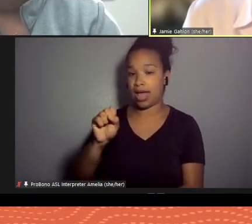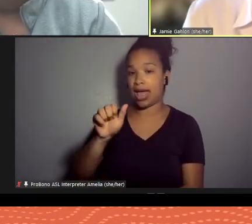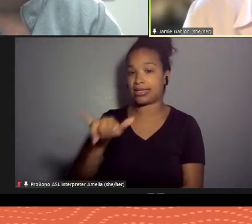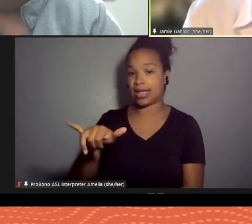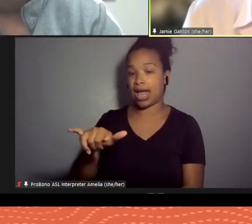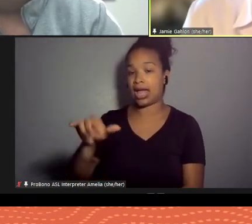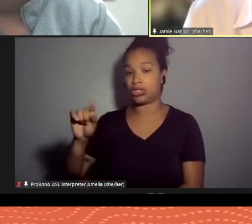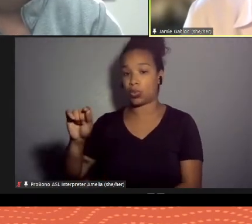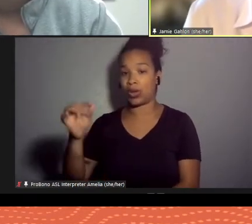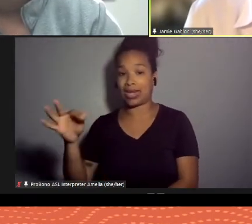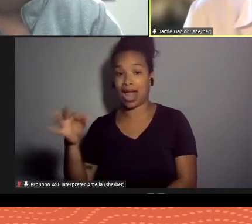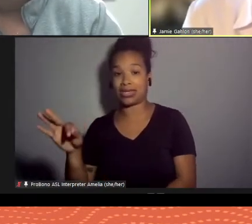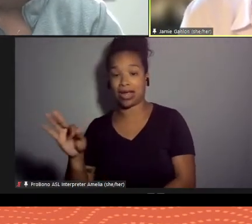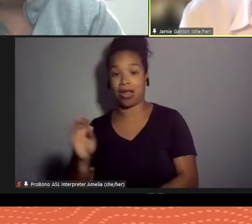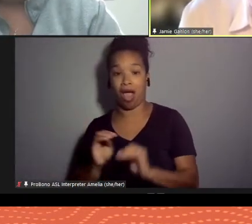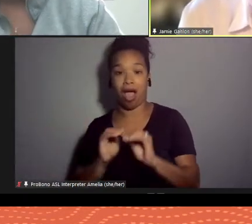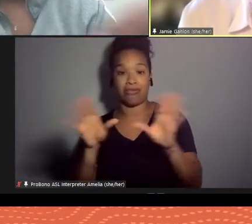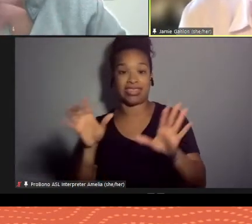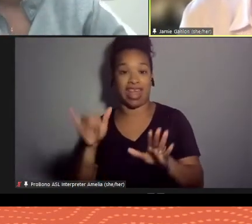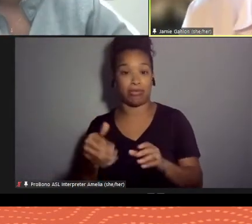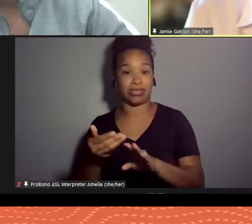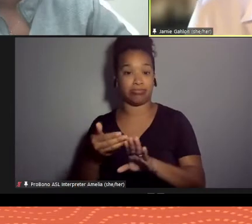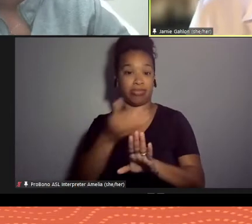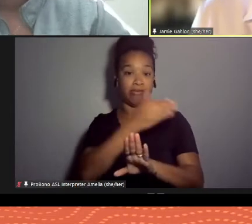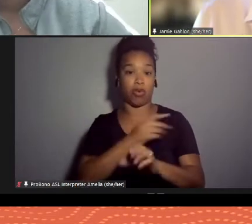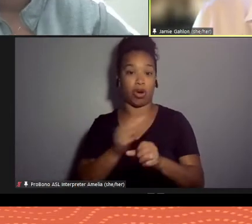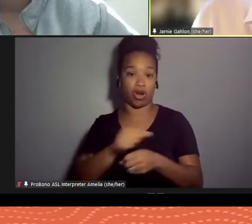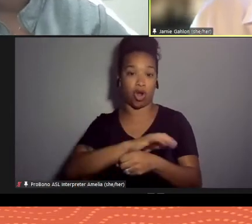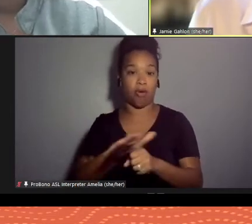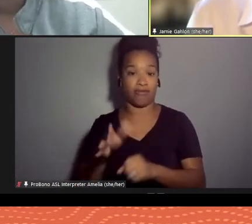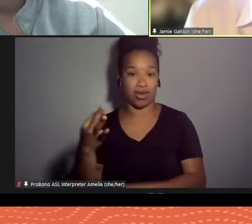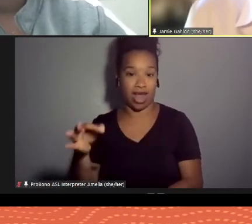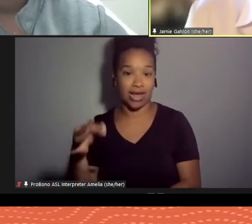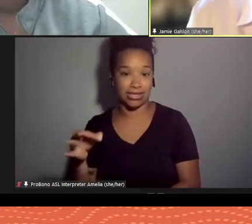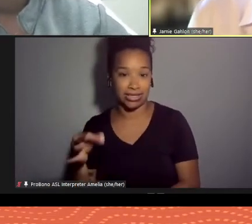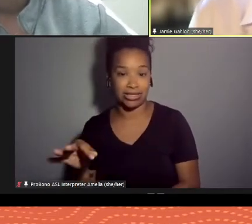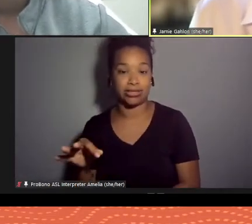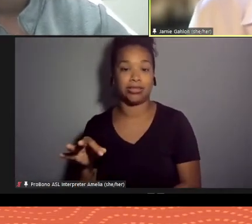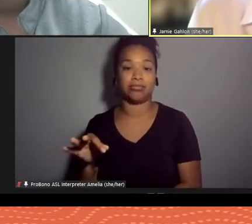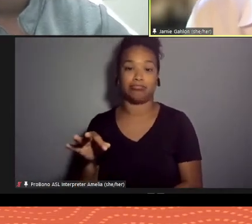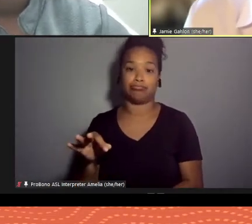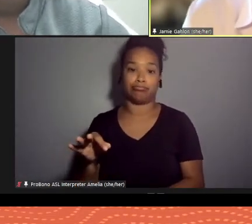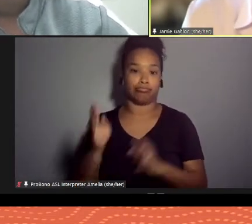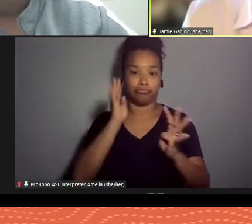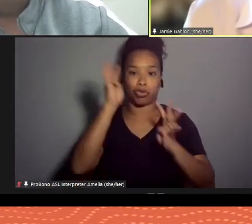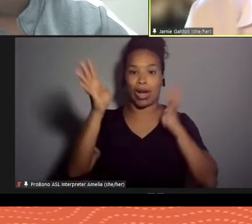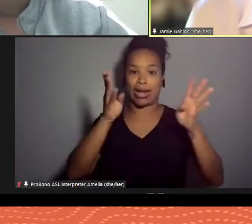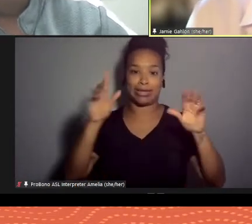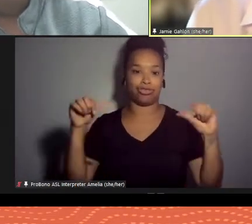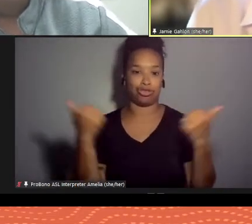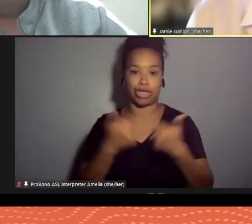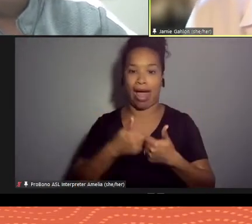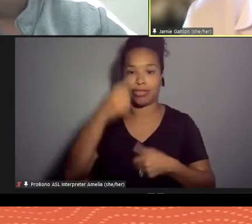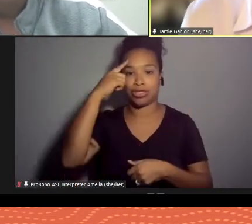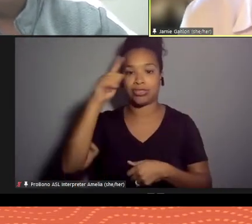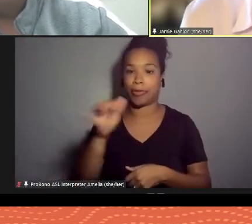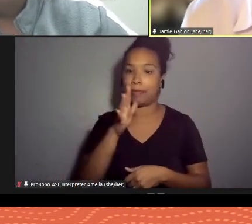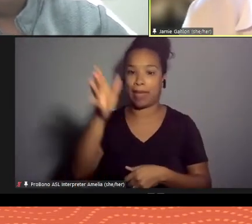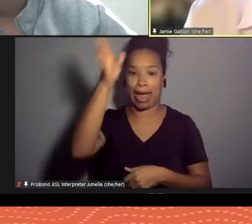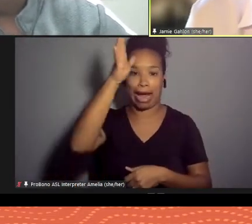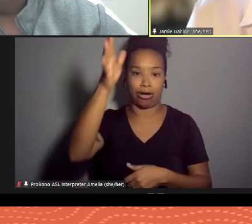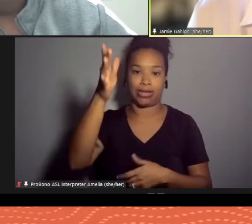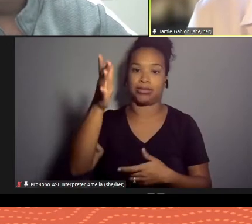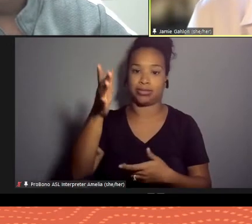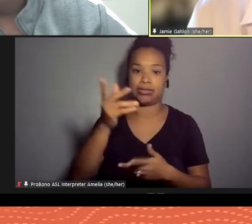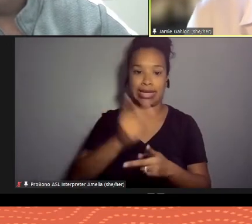was before COVID-19. Put the challenges of parents everywhere, caregivers